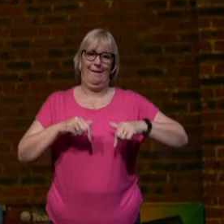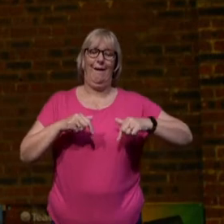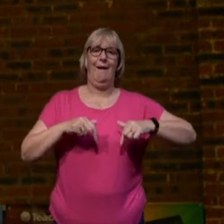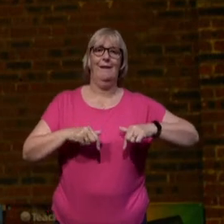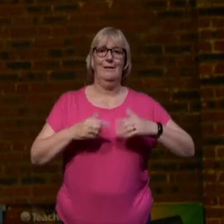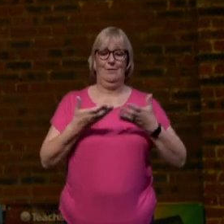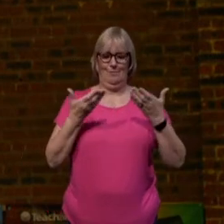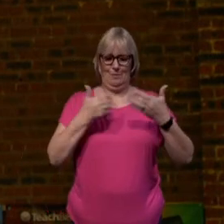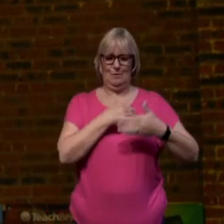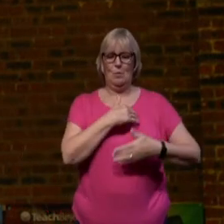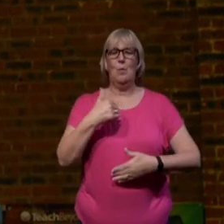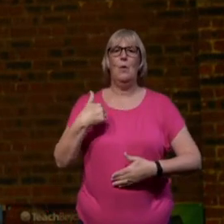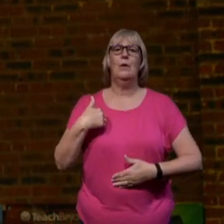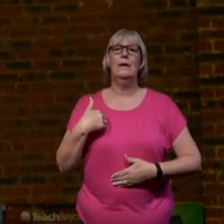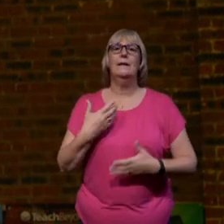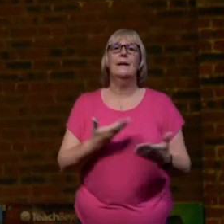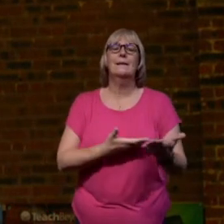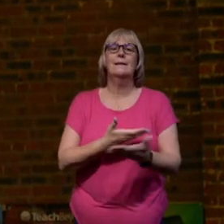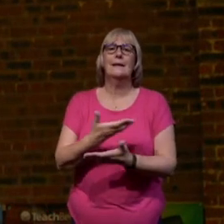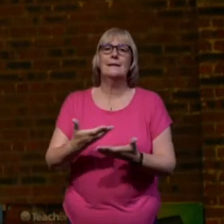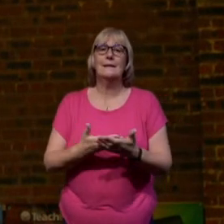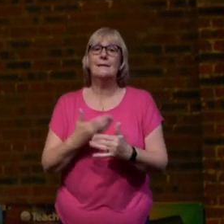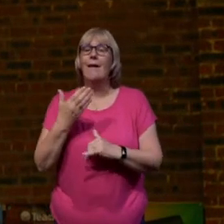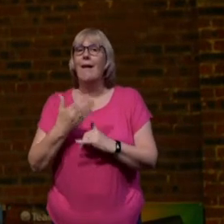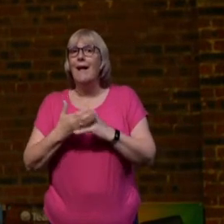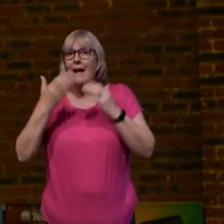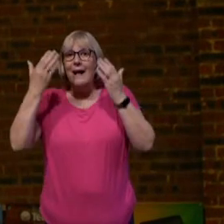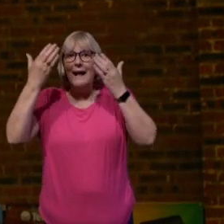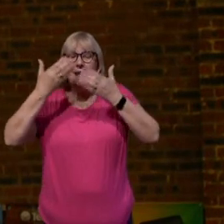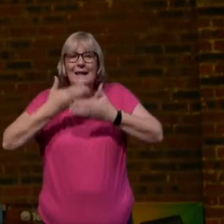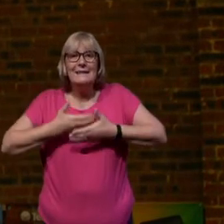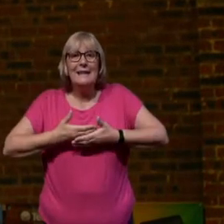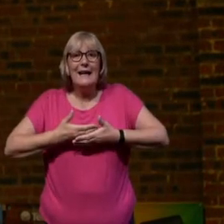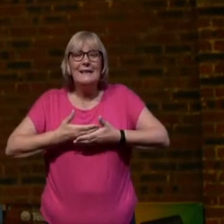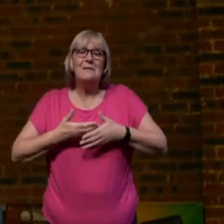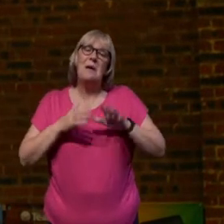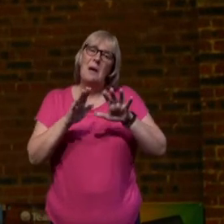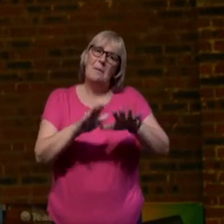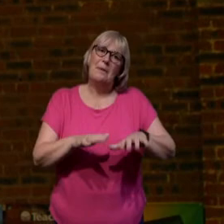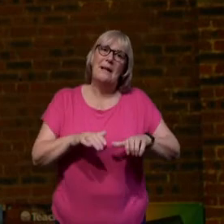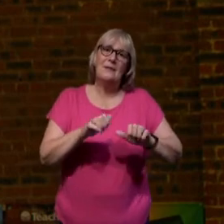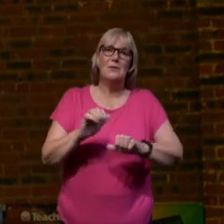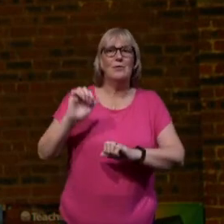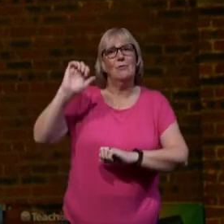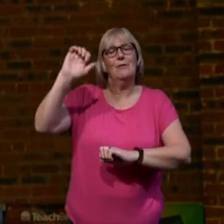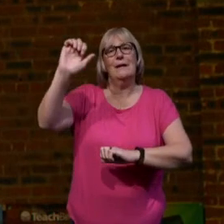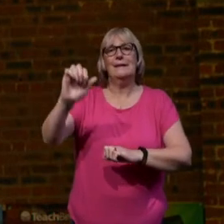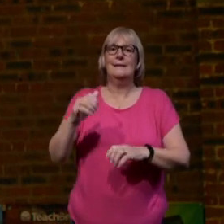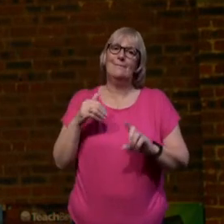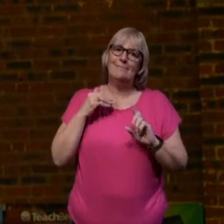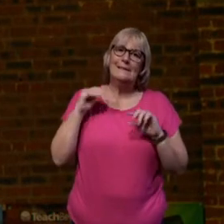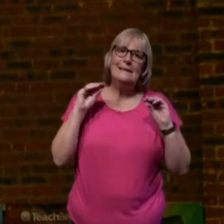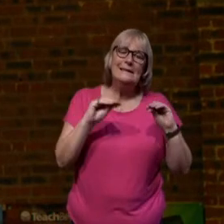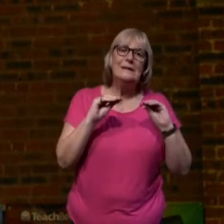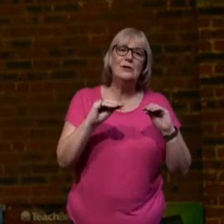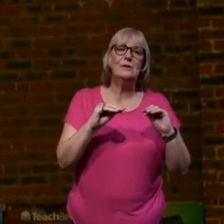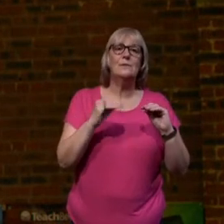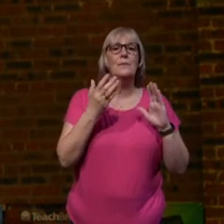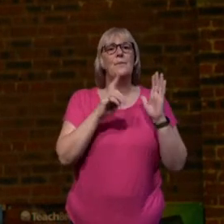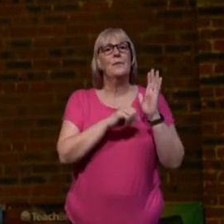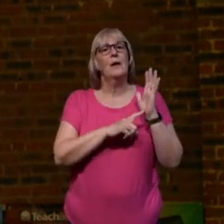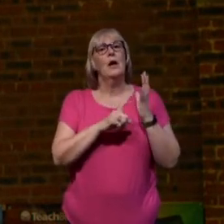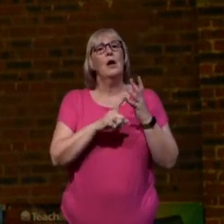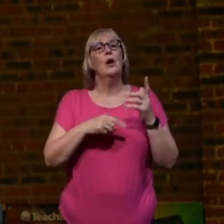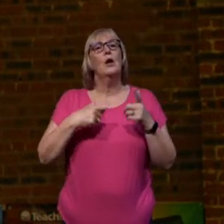this morning. If you were here last night, you would have been very blessed by Rico's ministry from Luke 1, and we're very grateful,